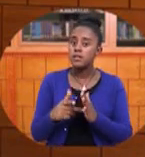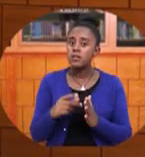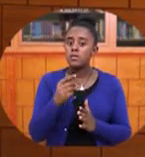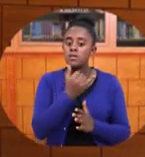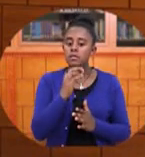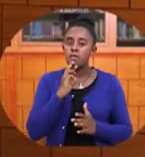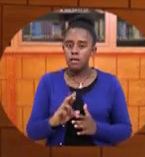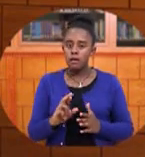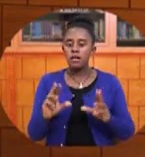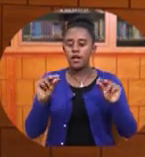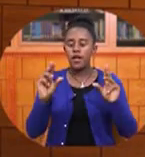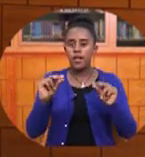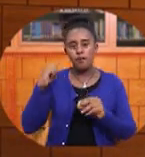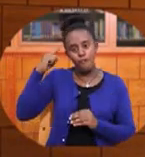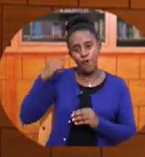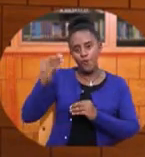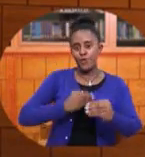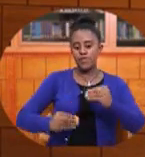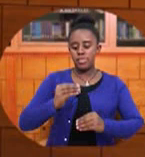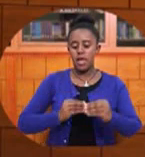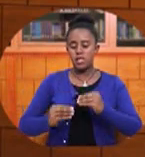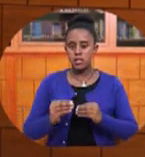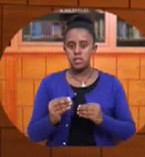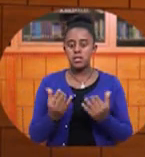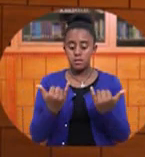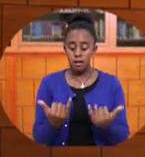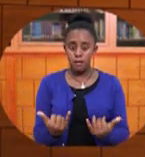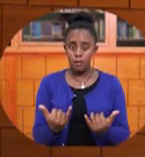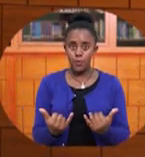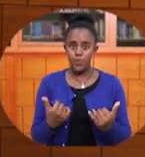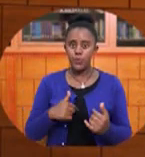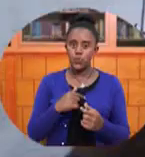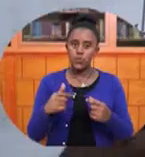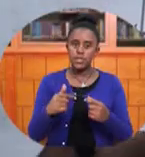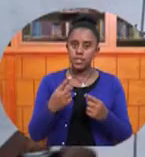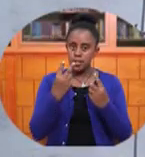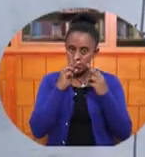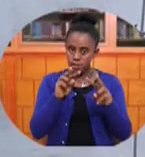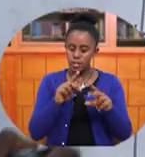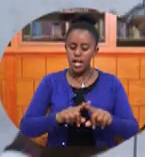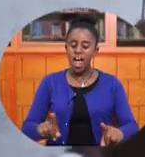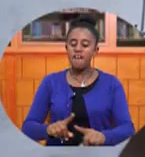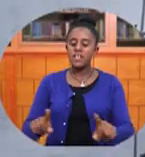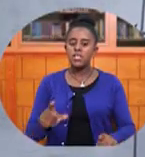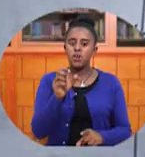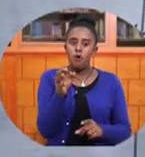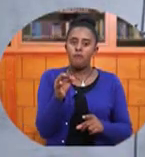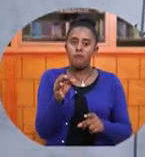This means they are non-photosynthetic. Now we see the diversity of